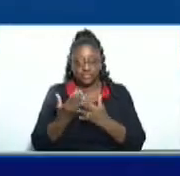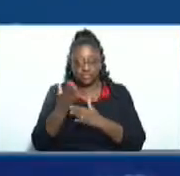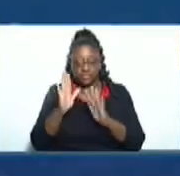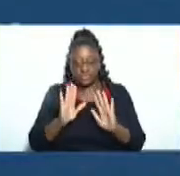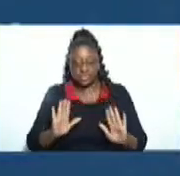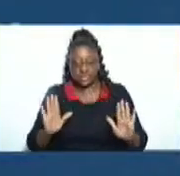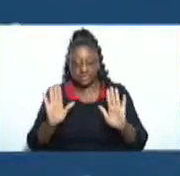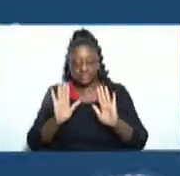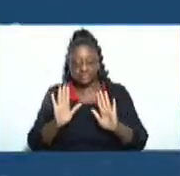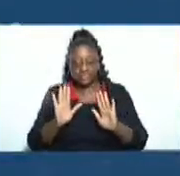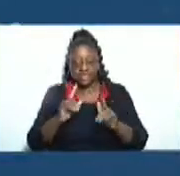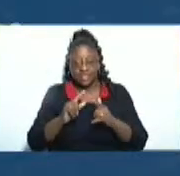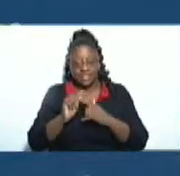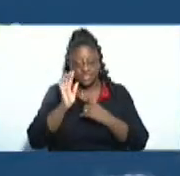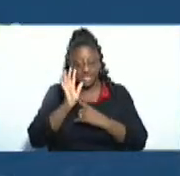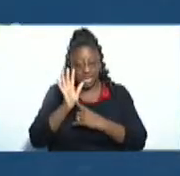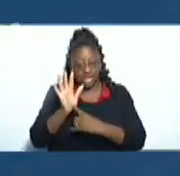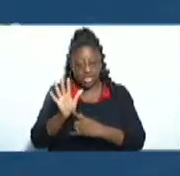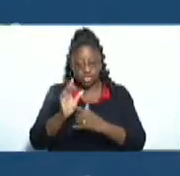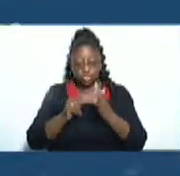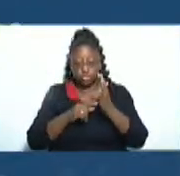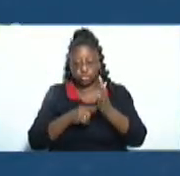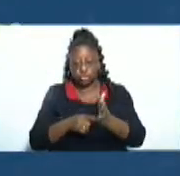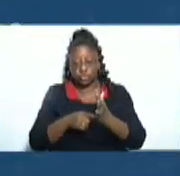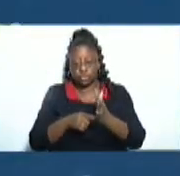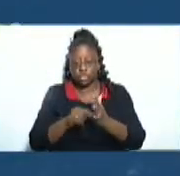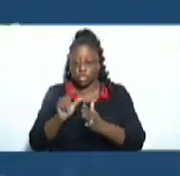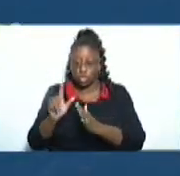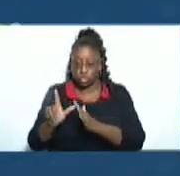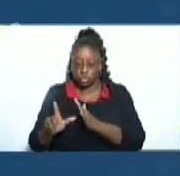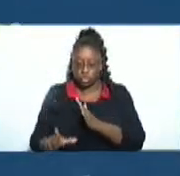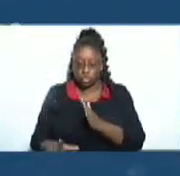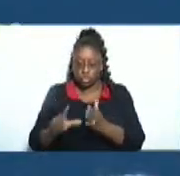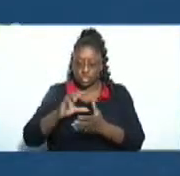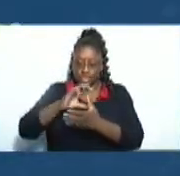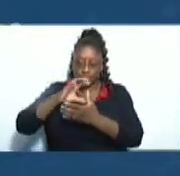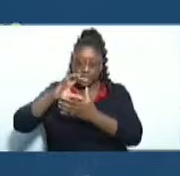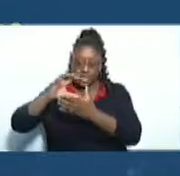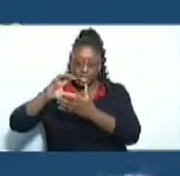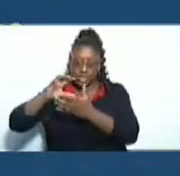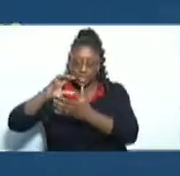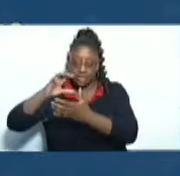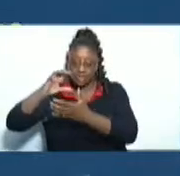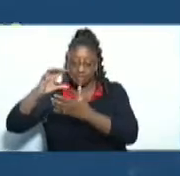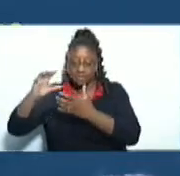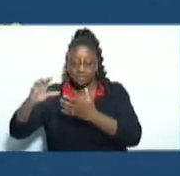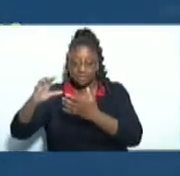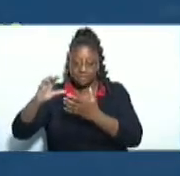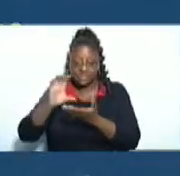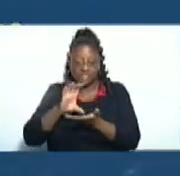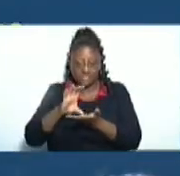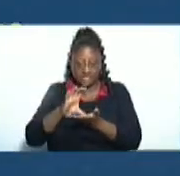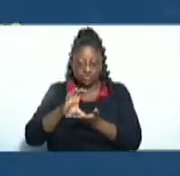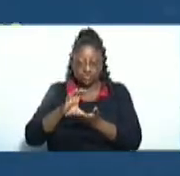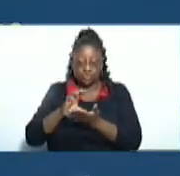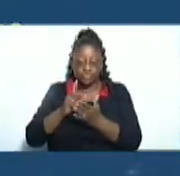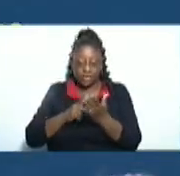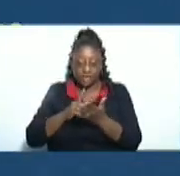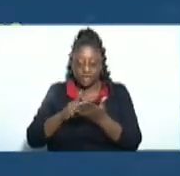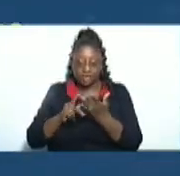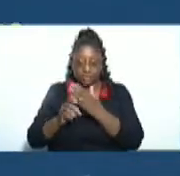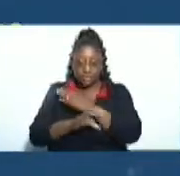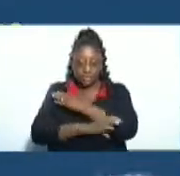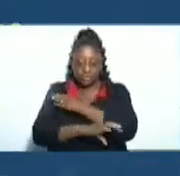Sunday. Satellite pictures showing some low-level cloudiness spreading into the central parts of the country, but a frontal system